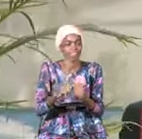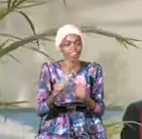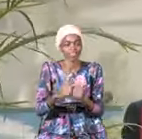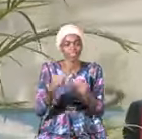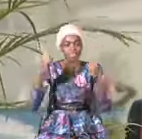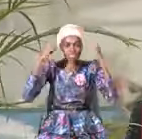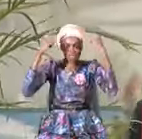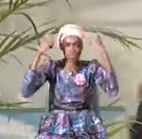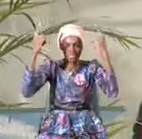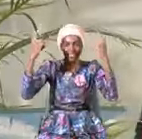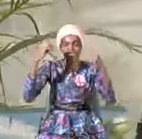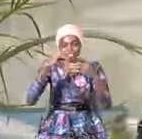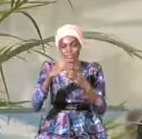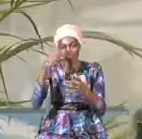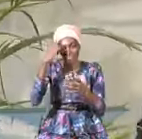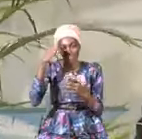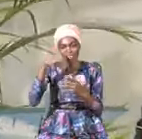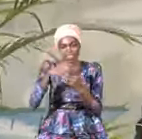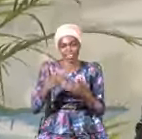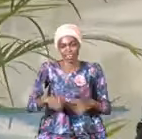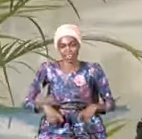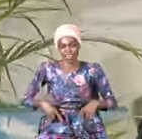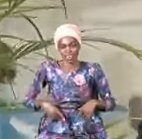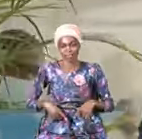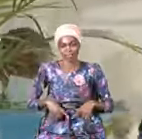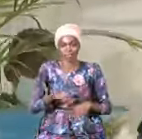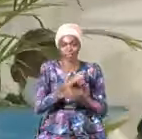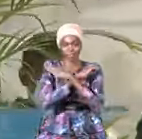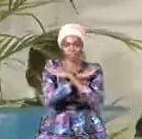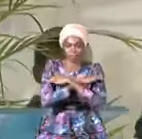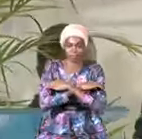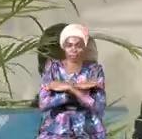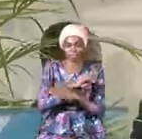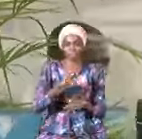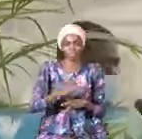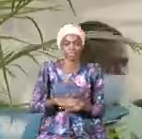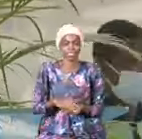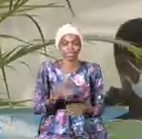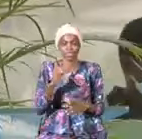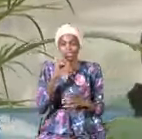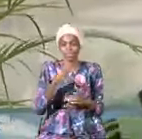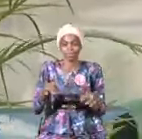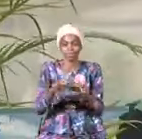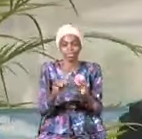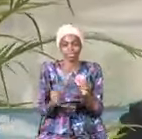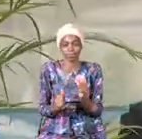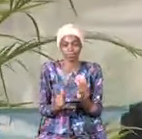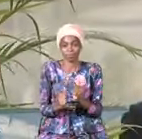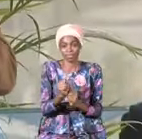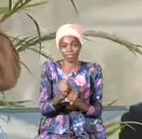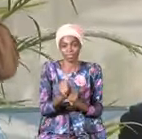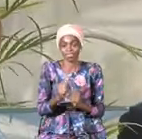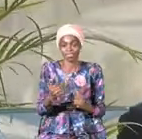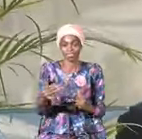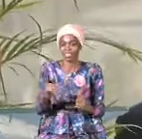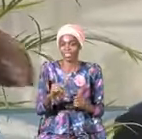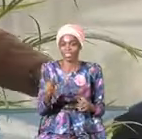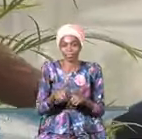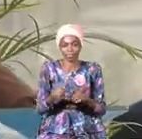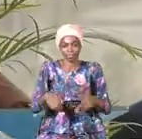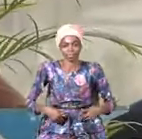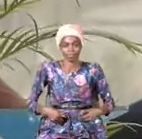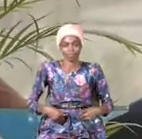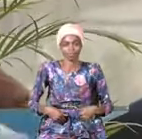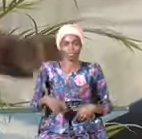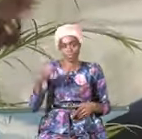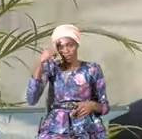of in life. The most important thing as a youth is for you to be focused. You need to be connected to